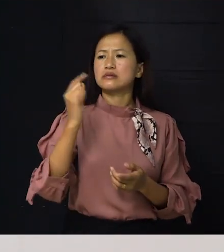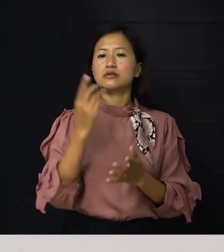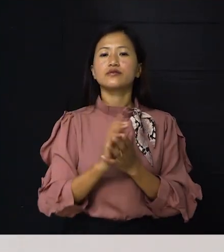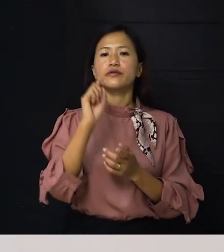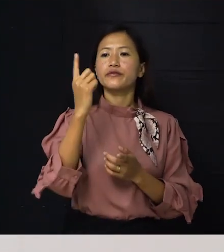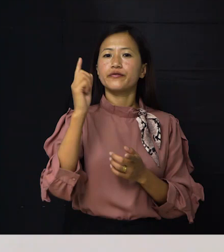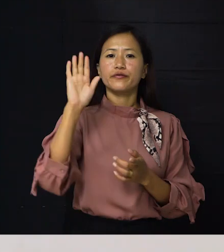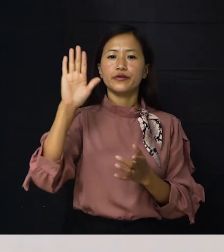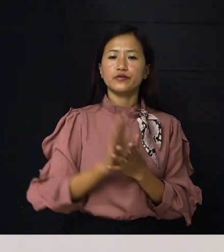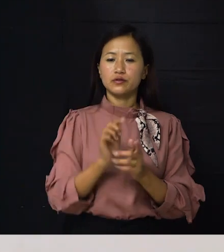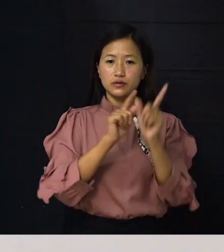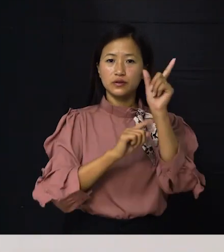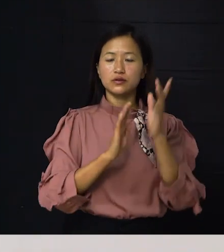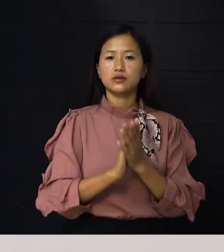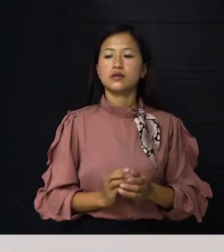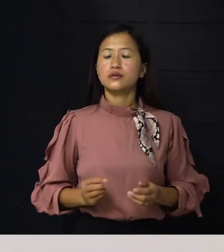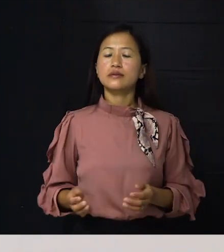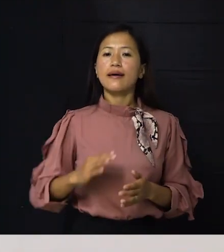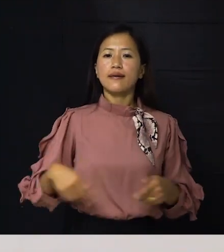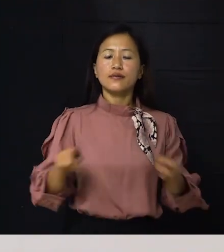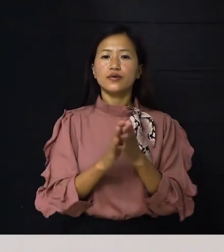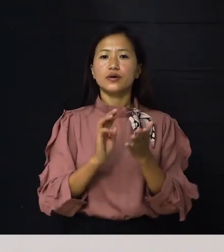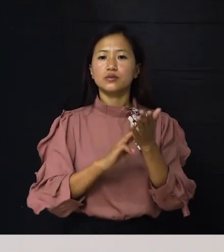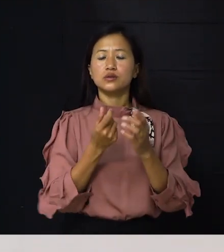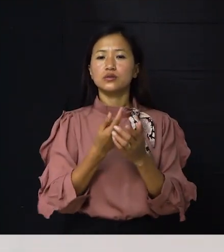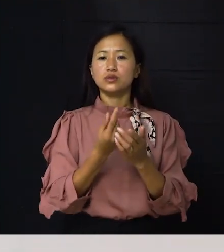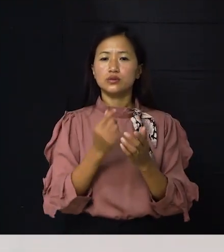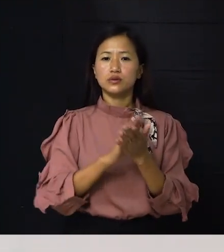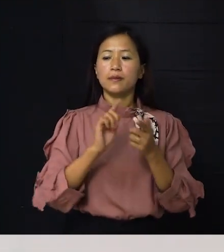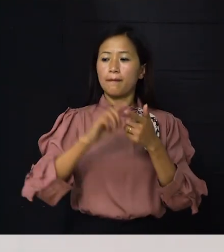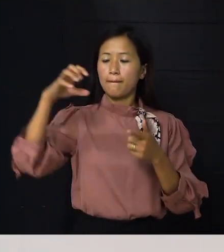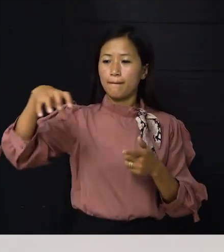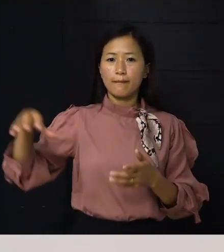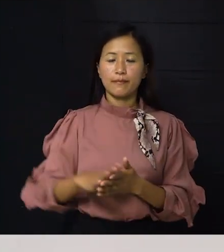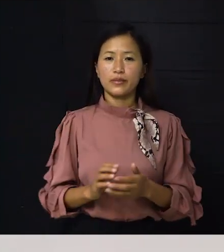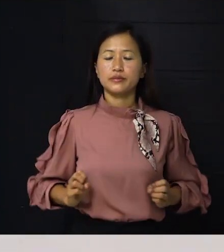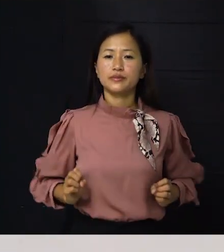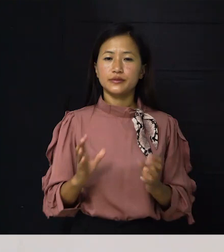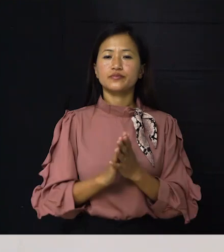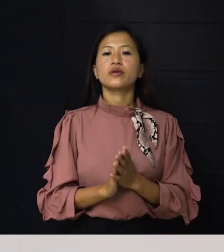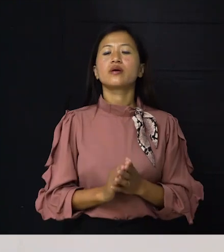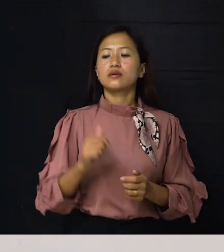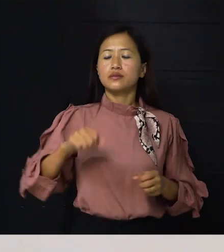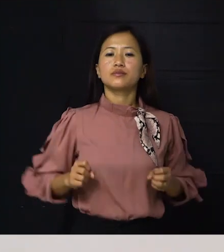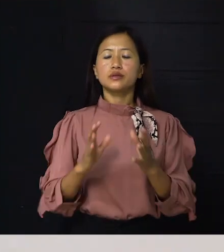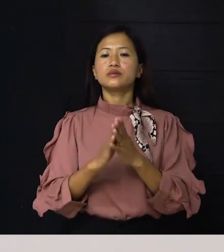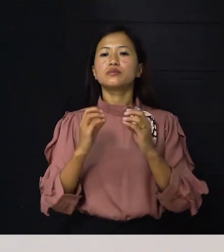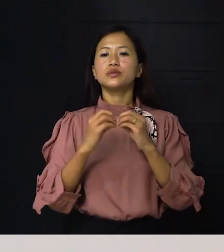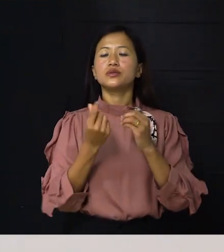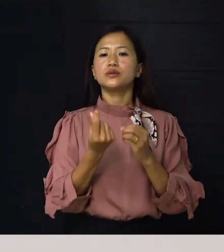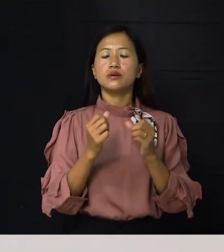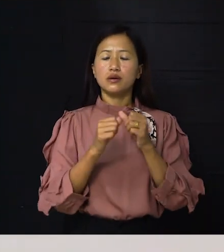years, and then the Mughal Empire continued, all right? Now, let me begin with Babur. So this Babur,